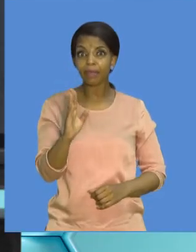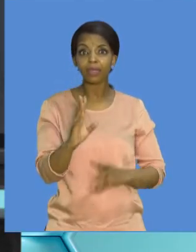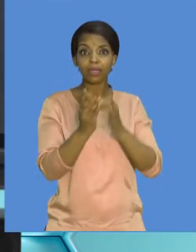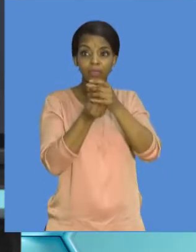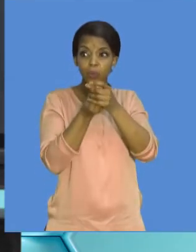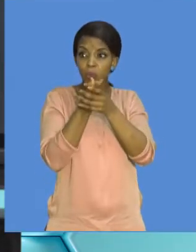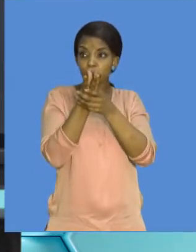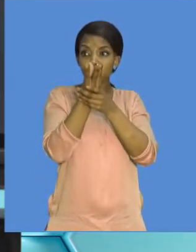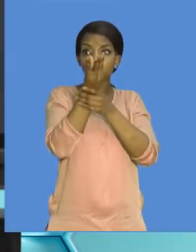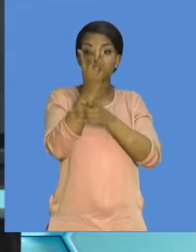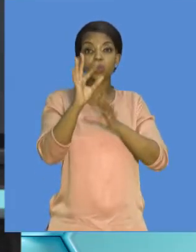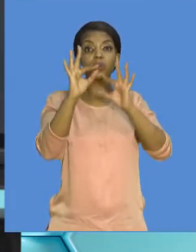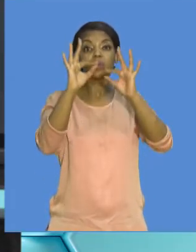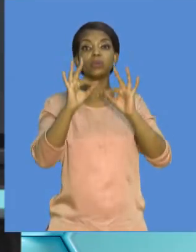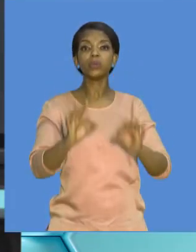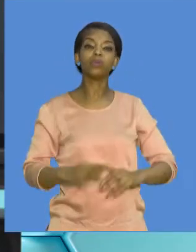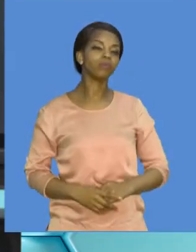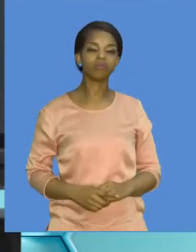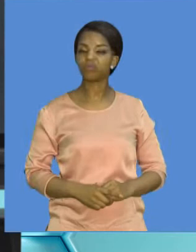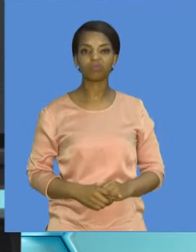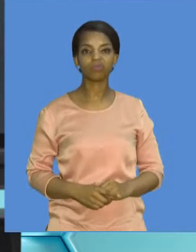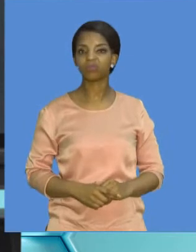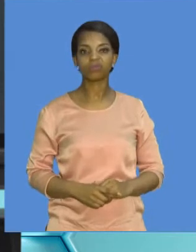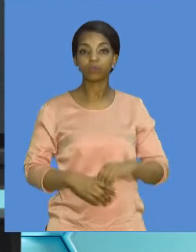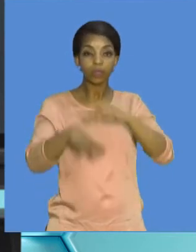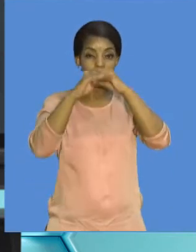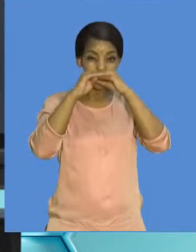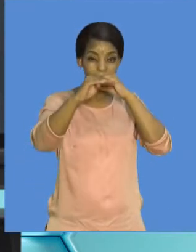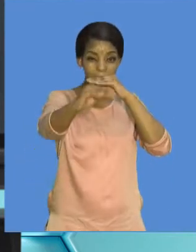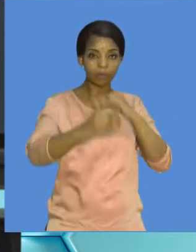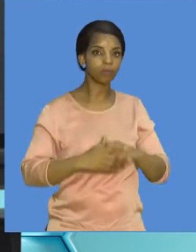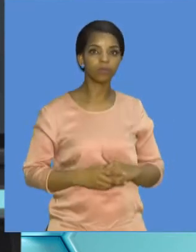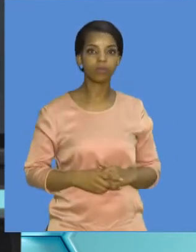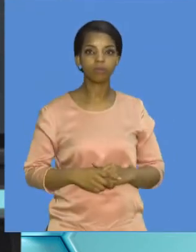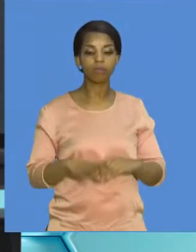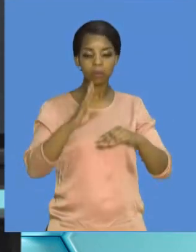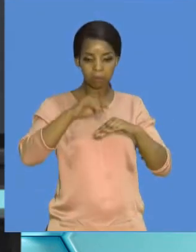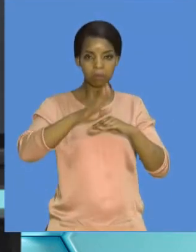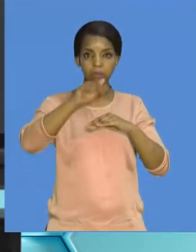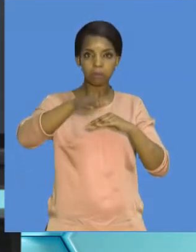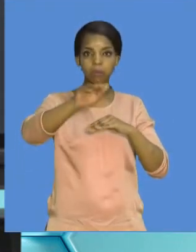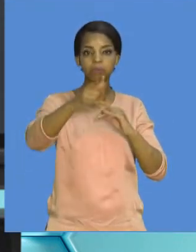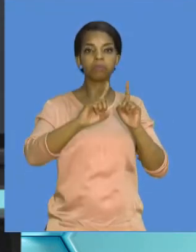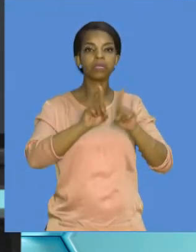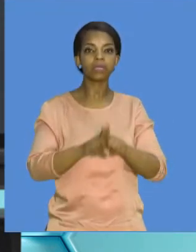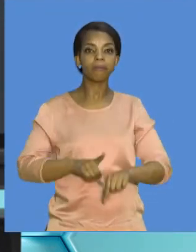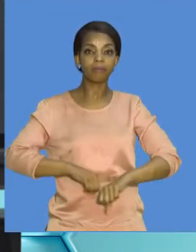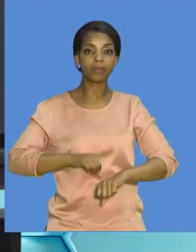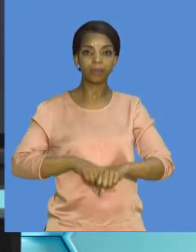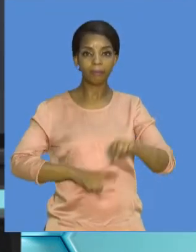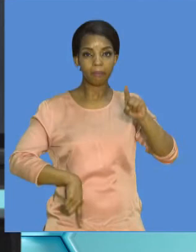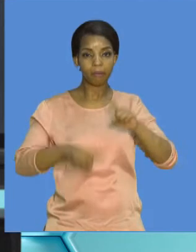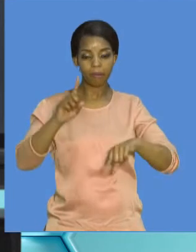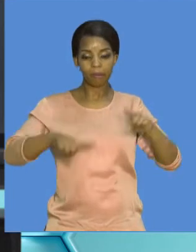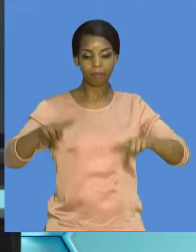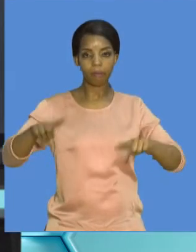The change is not constant. The rate of change is also not constant. And time, remember we said, is